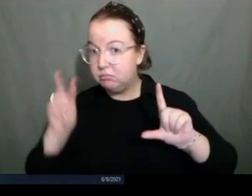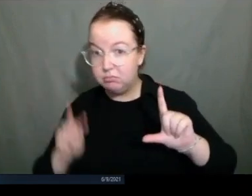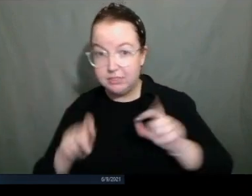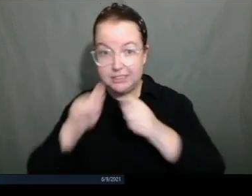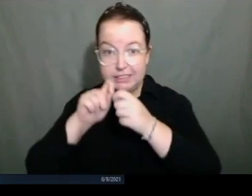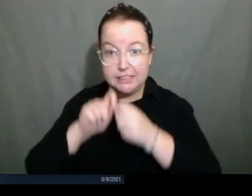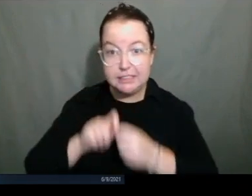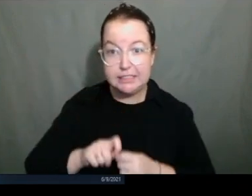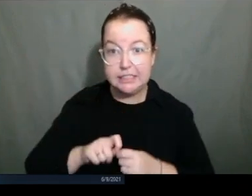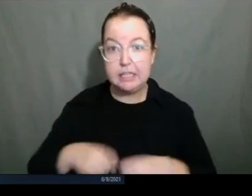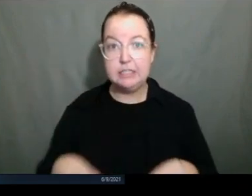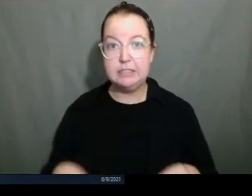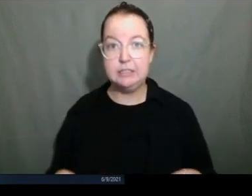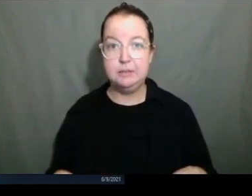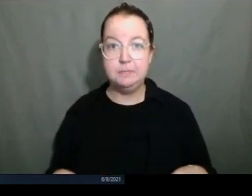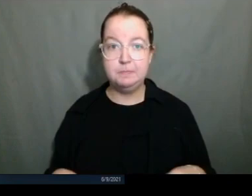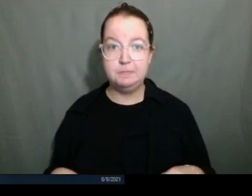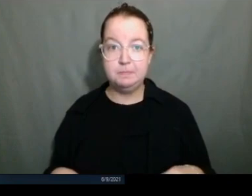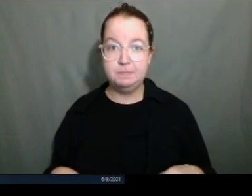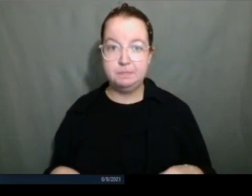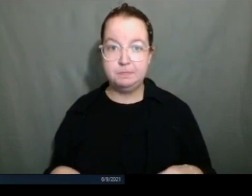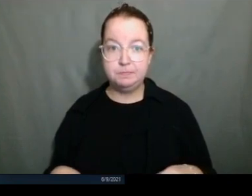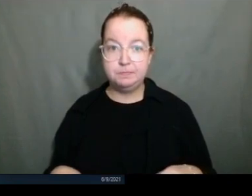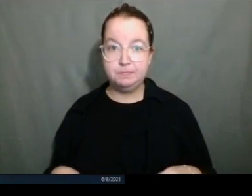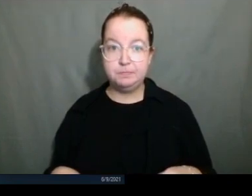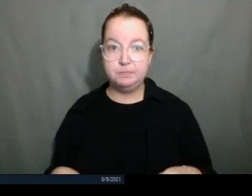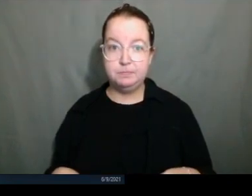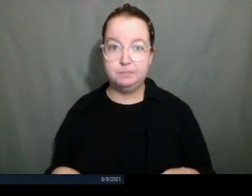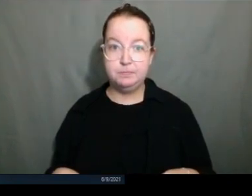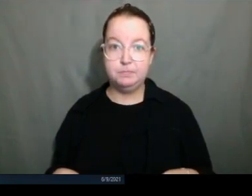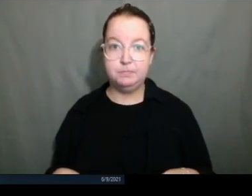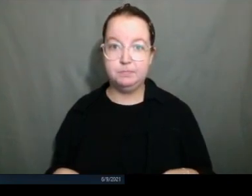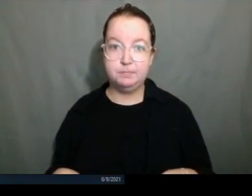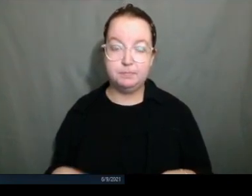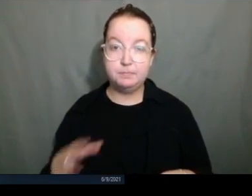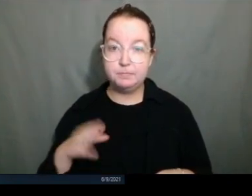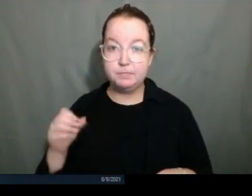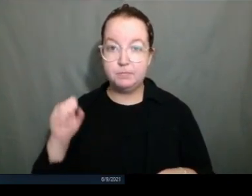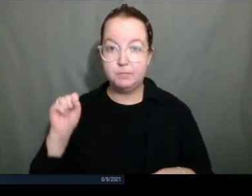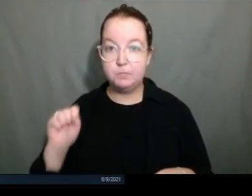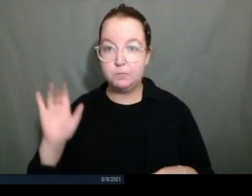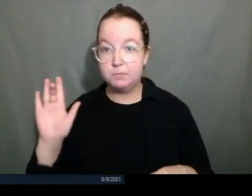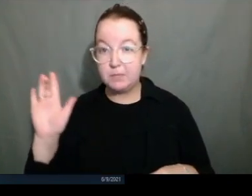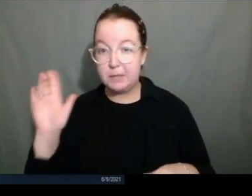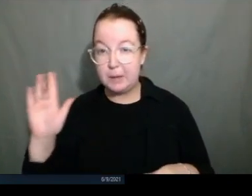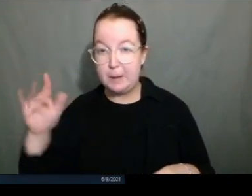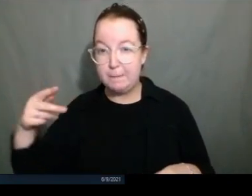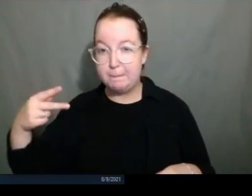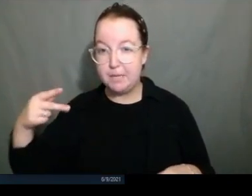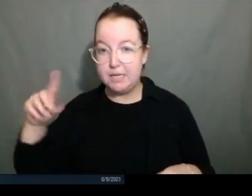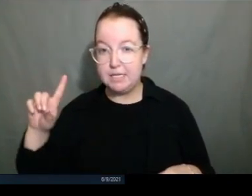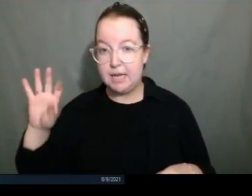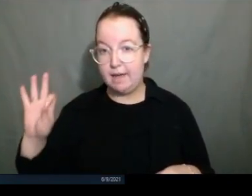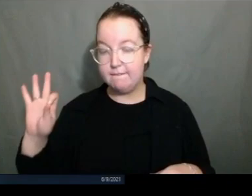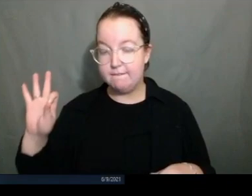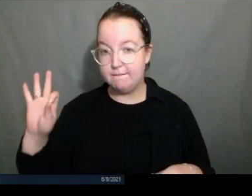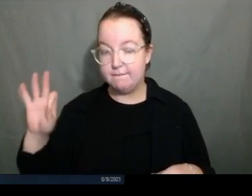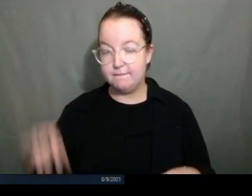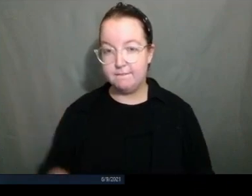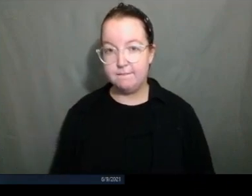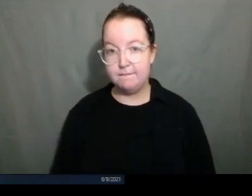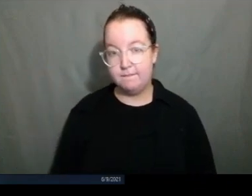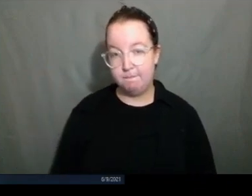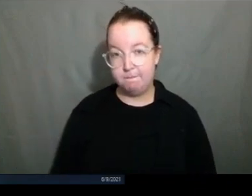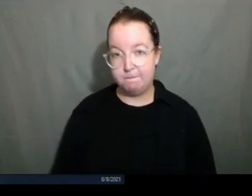you an overview of your paycheck. And you can also access the pay stub or the PDF version just by clicking print pay